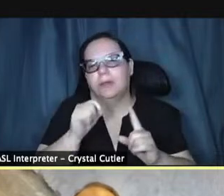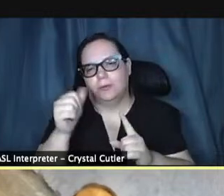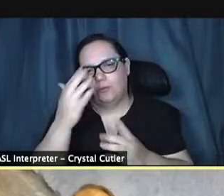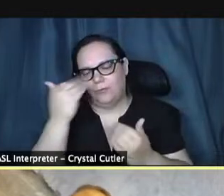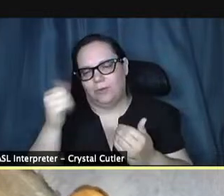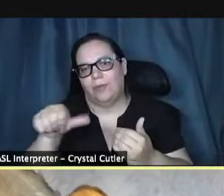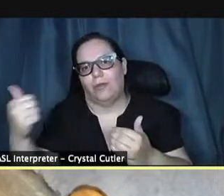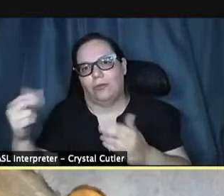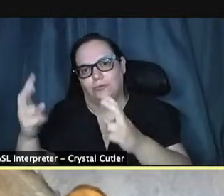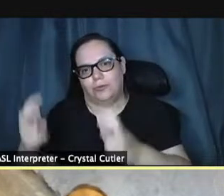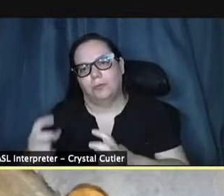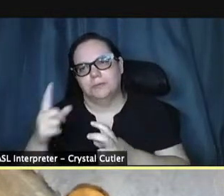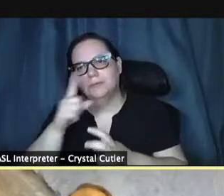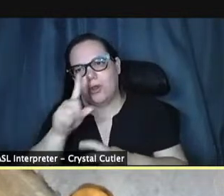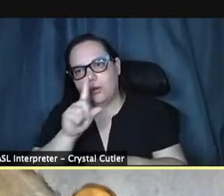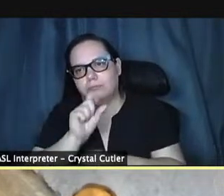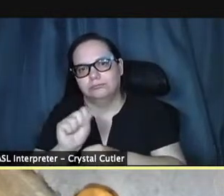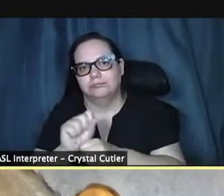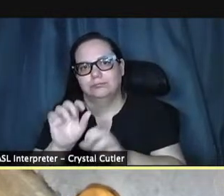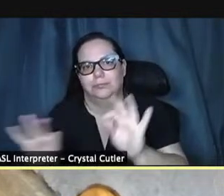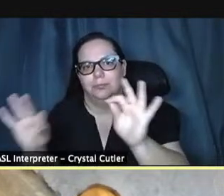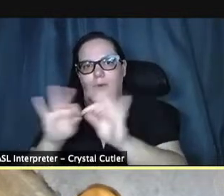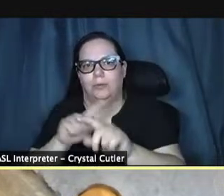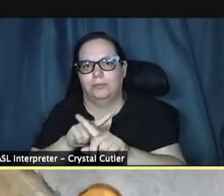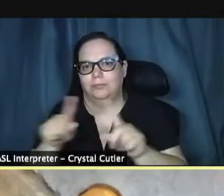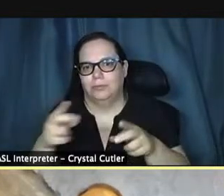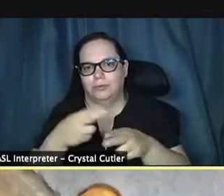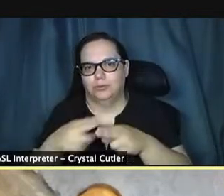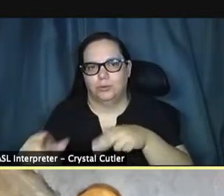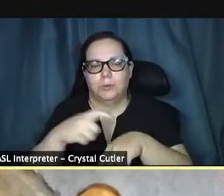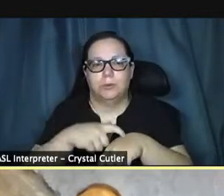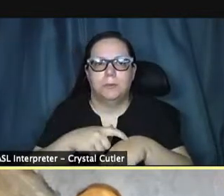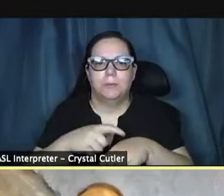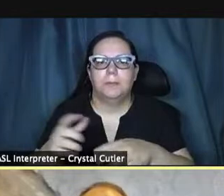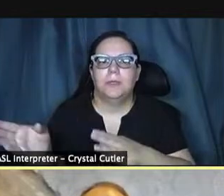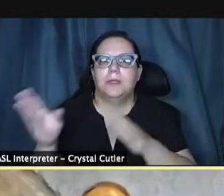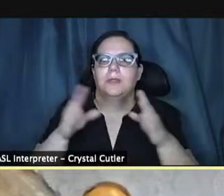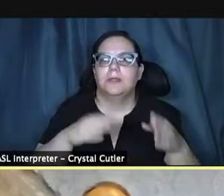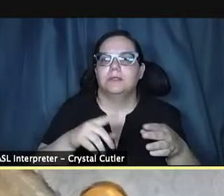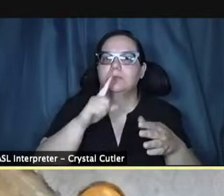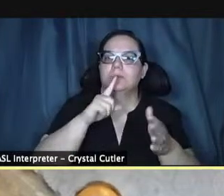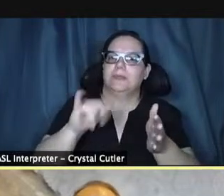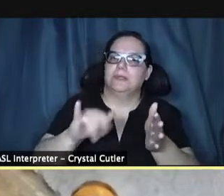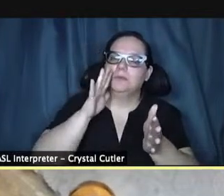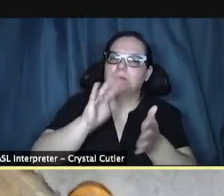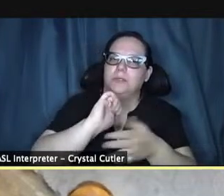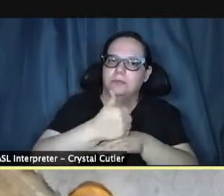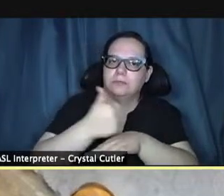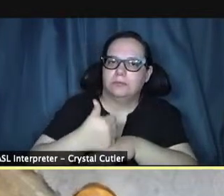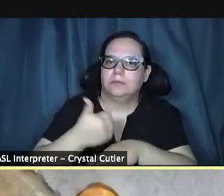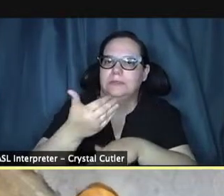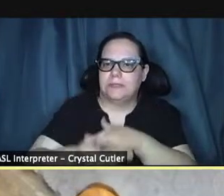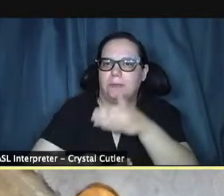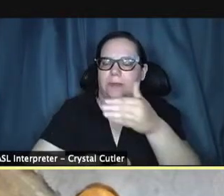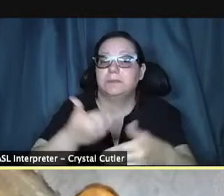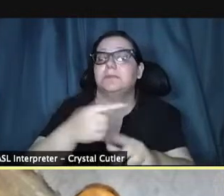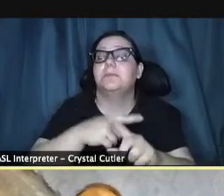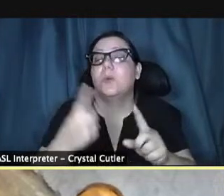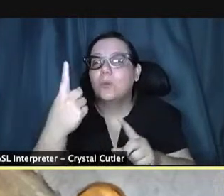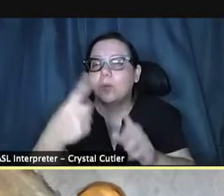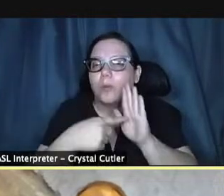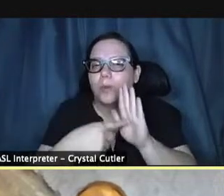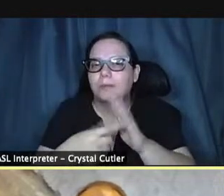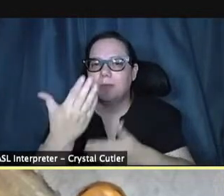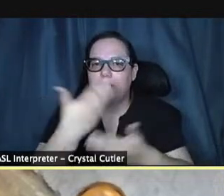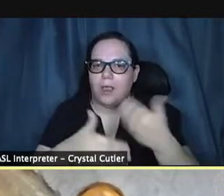space resources contains these elements you can see now, which are being implemented step by step. But as one example of